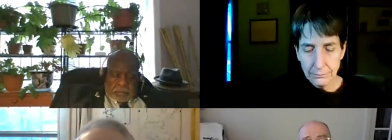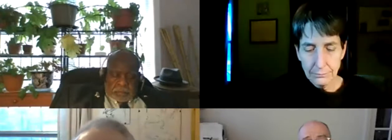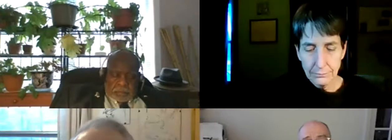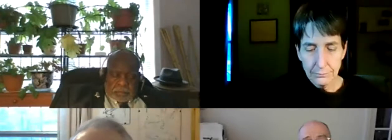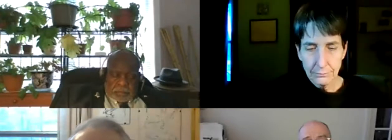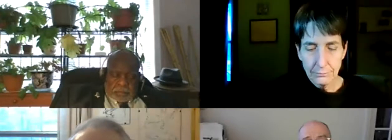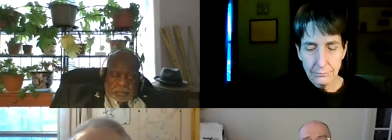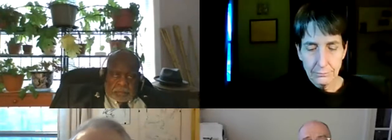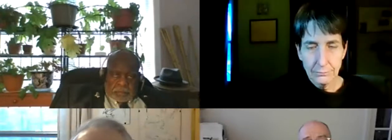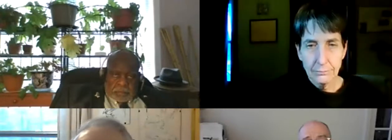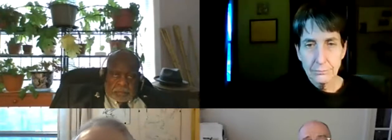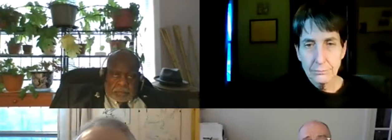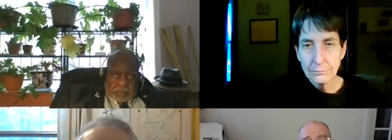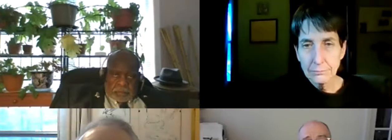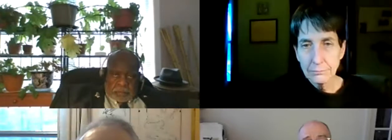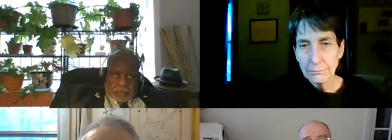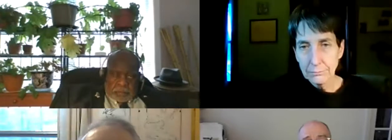Dale asks.